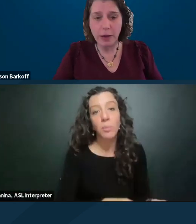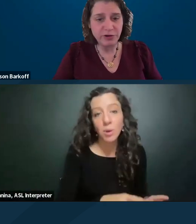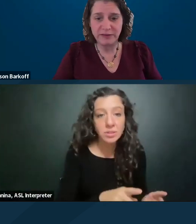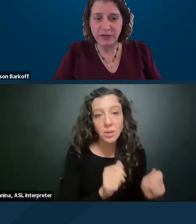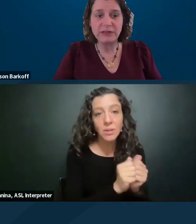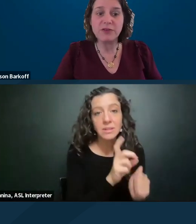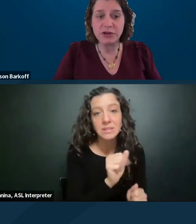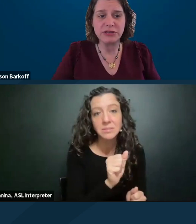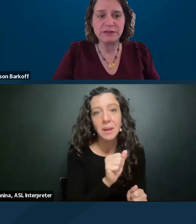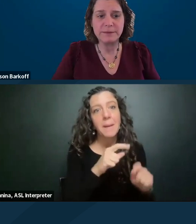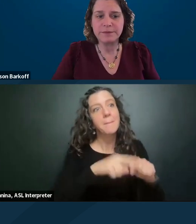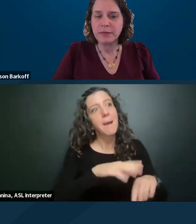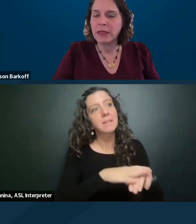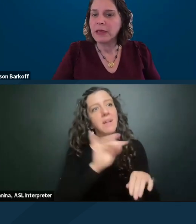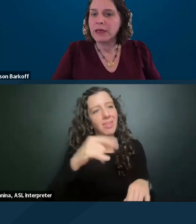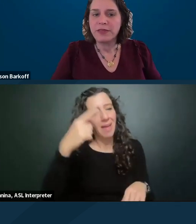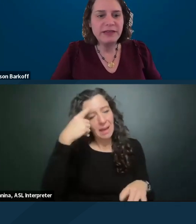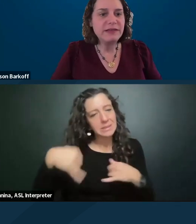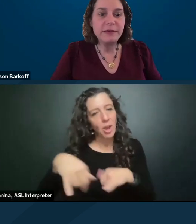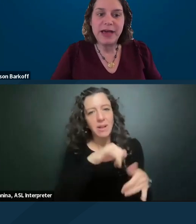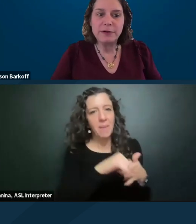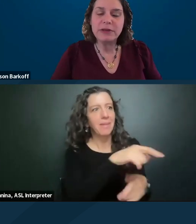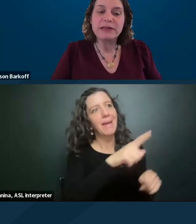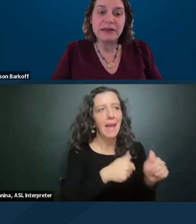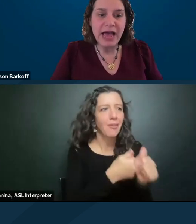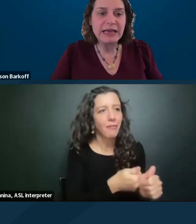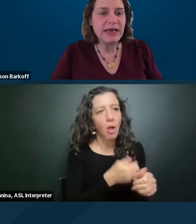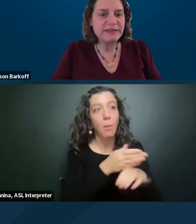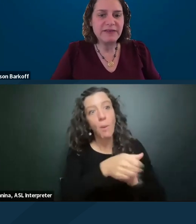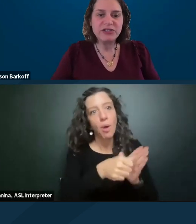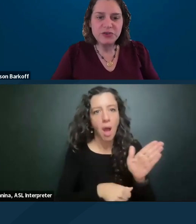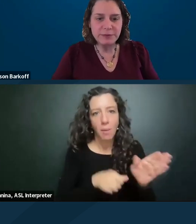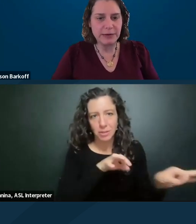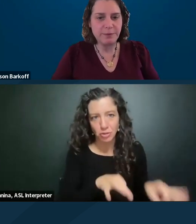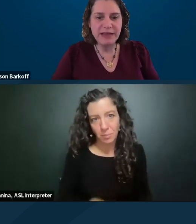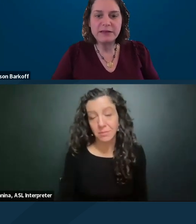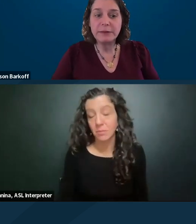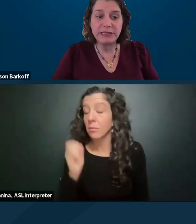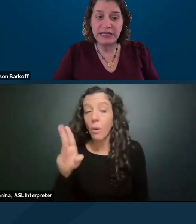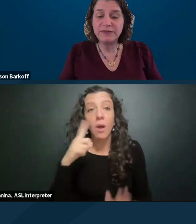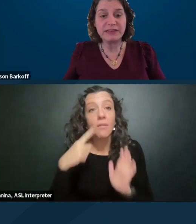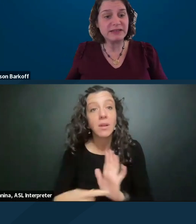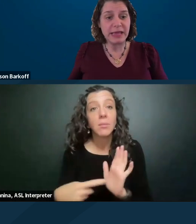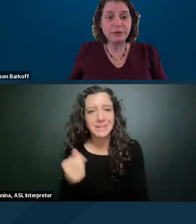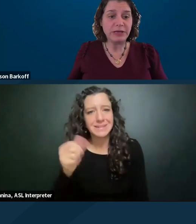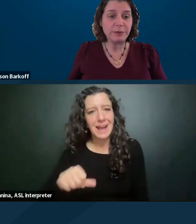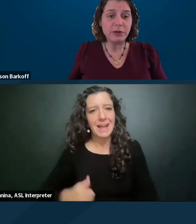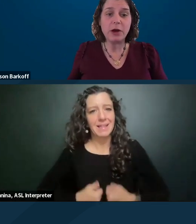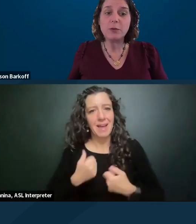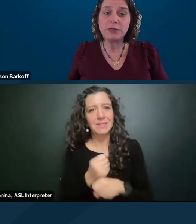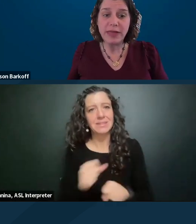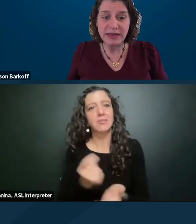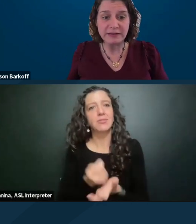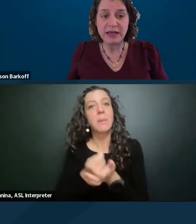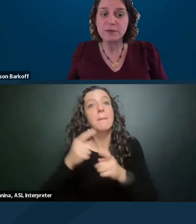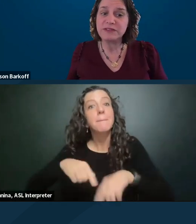follow post-operative instructions. This is about denying life-saving treatment based on a belief that disabled people